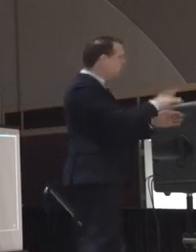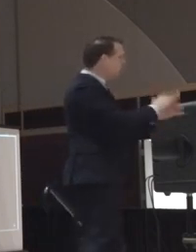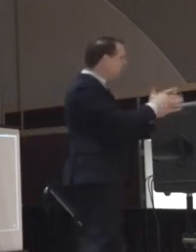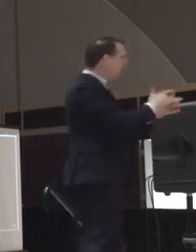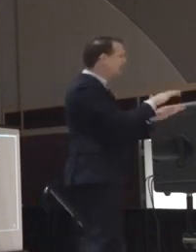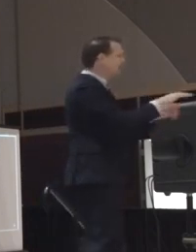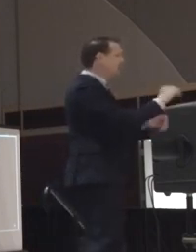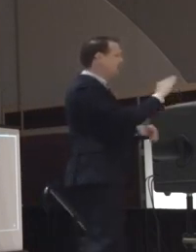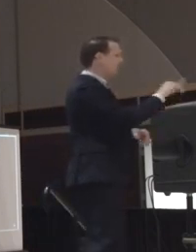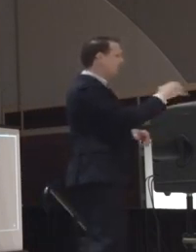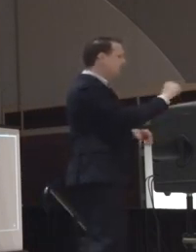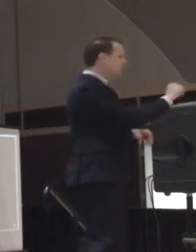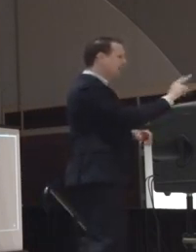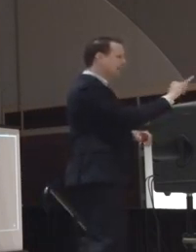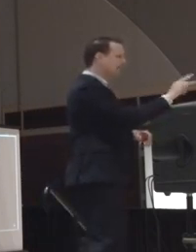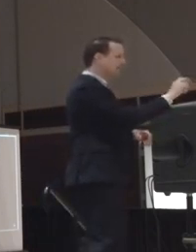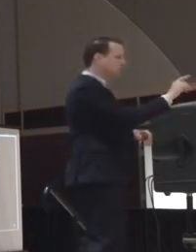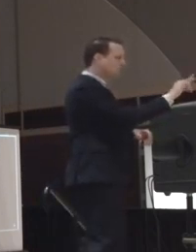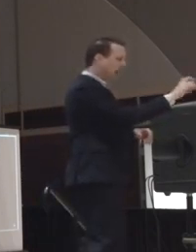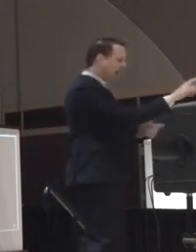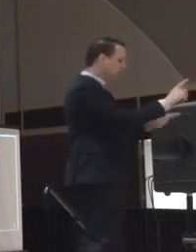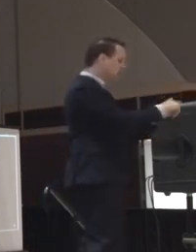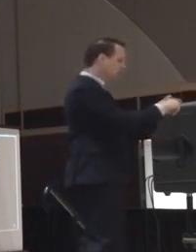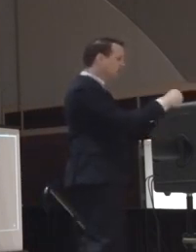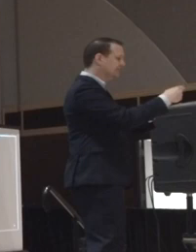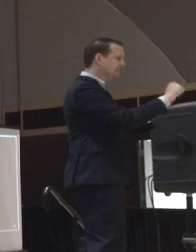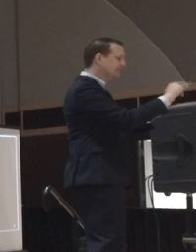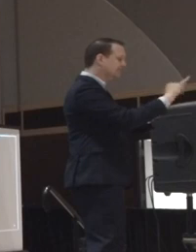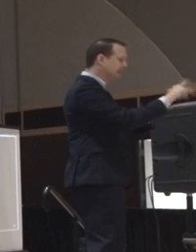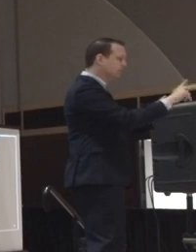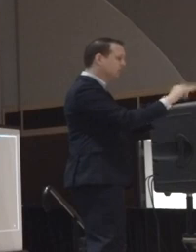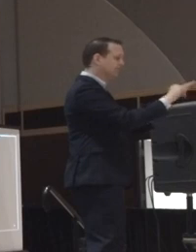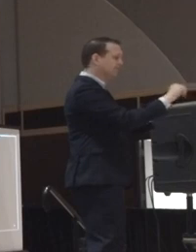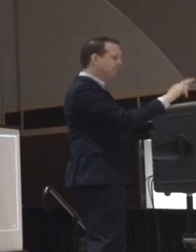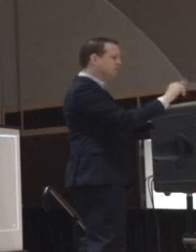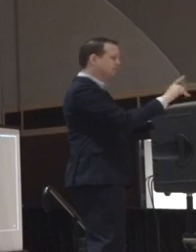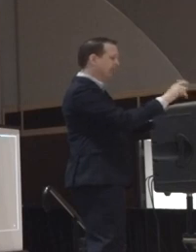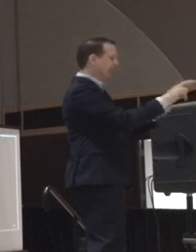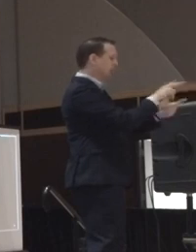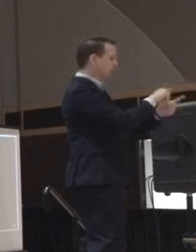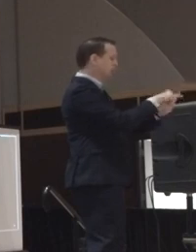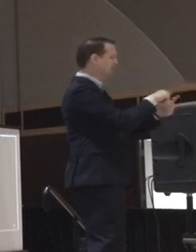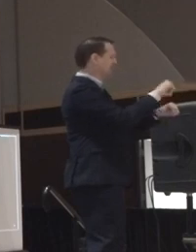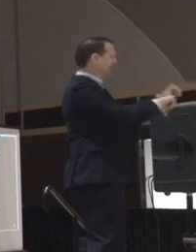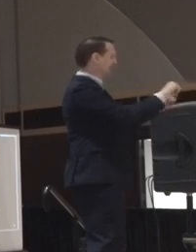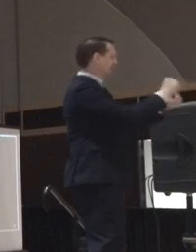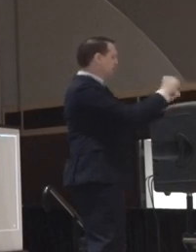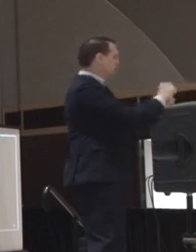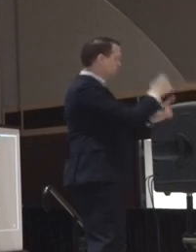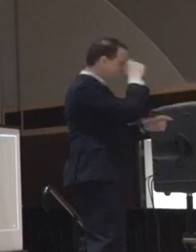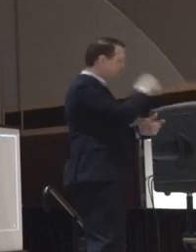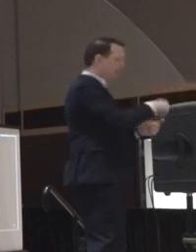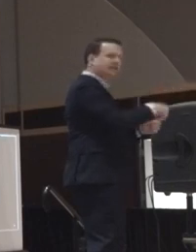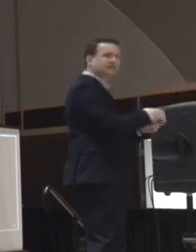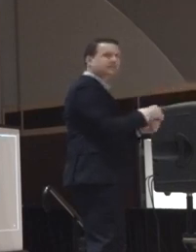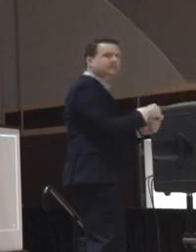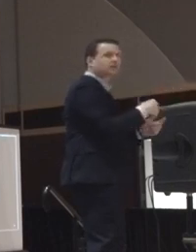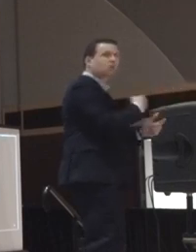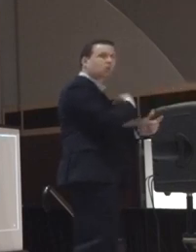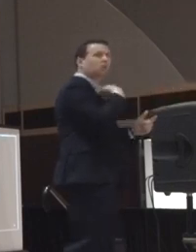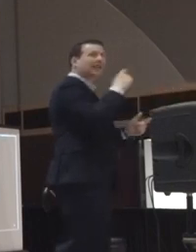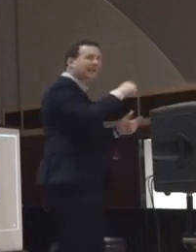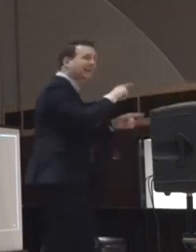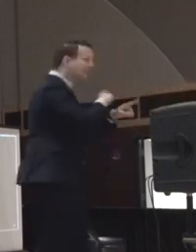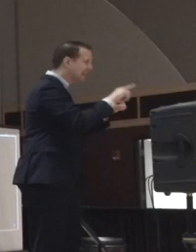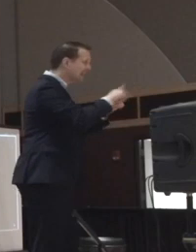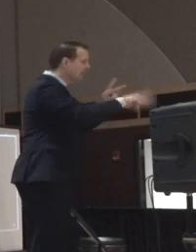terms object visualizer and spatial visualizer. Those are the scientific words for this. And we need the